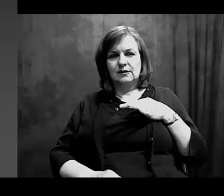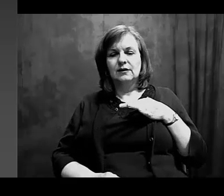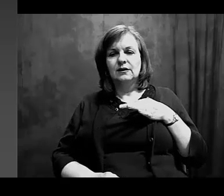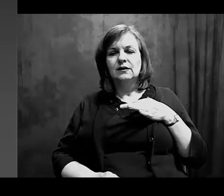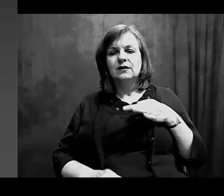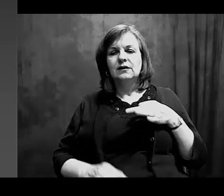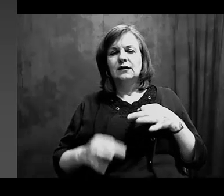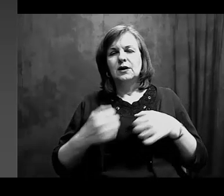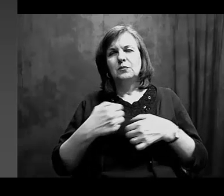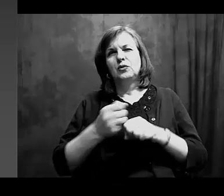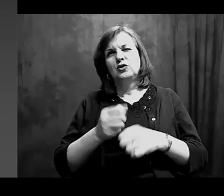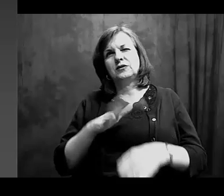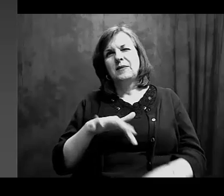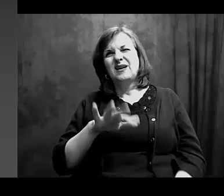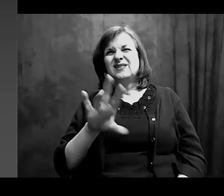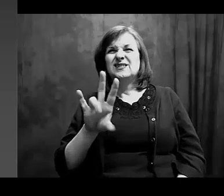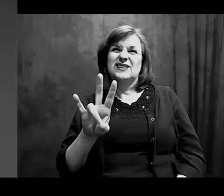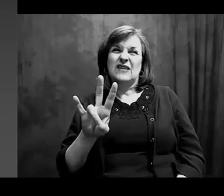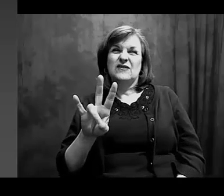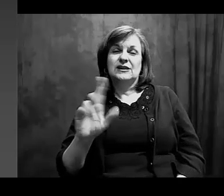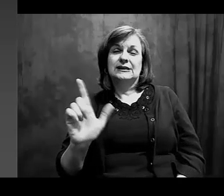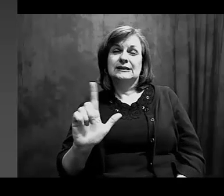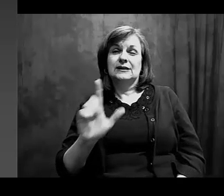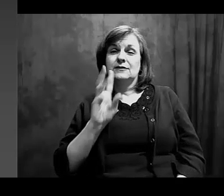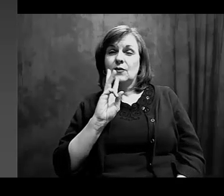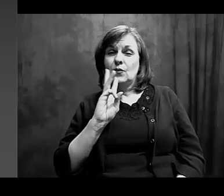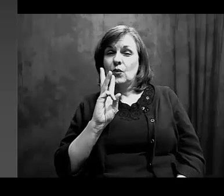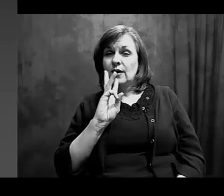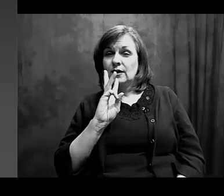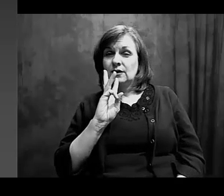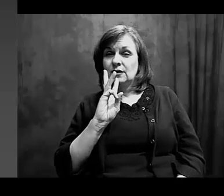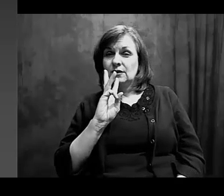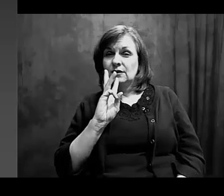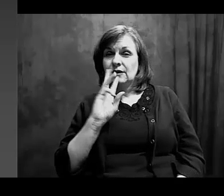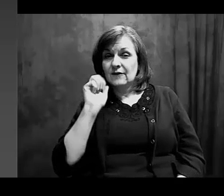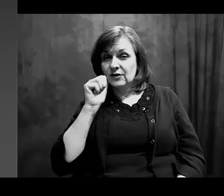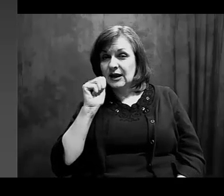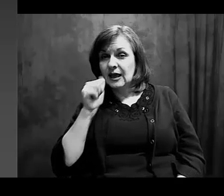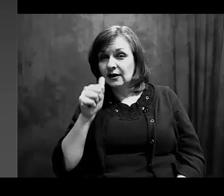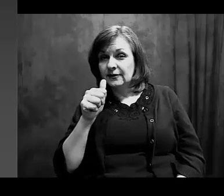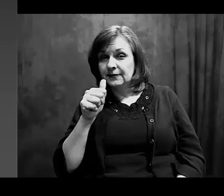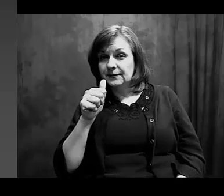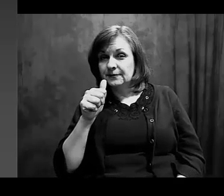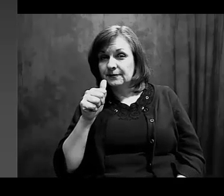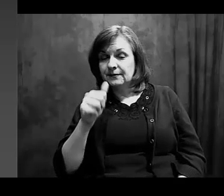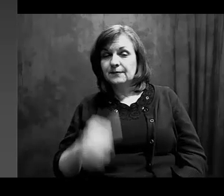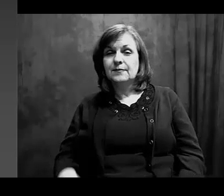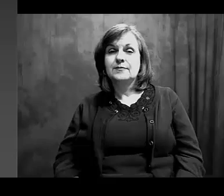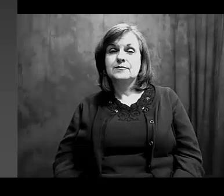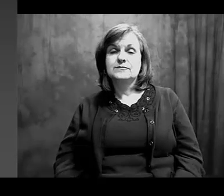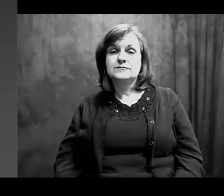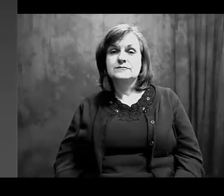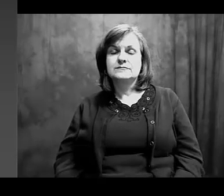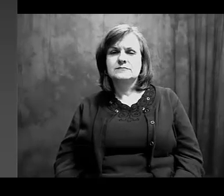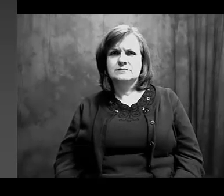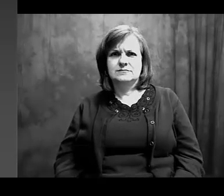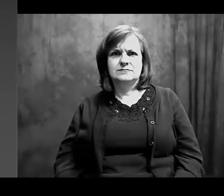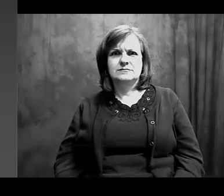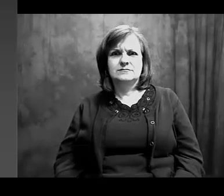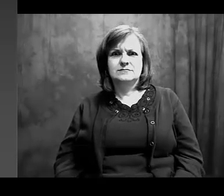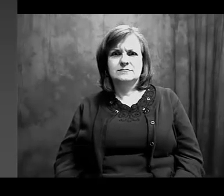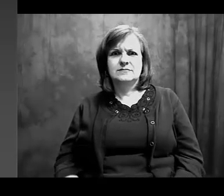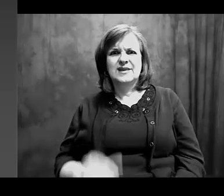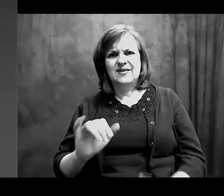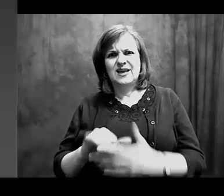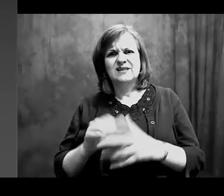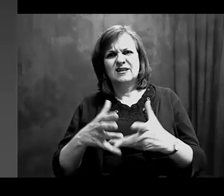2 to 2.5 liters of water per day, some much more, of course. Your secretions in your